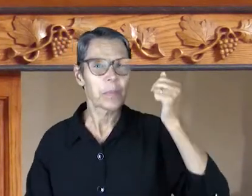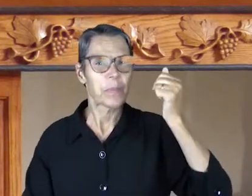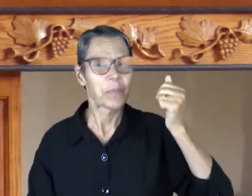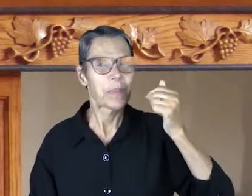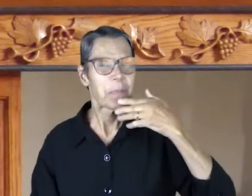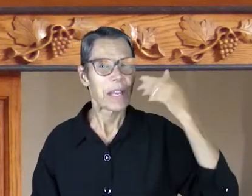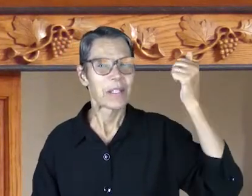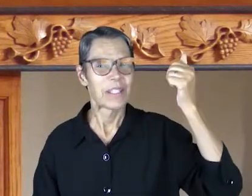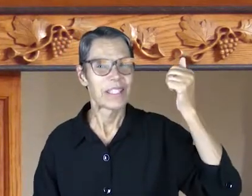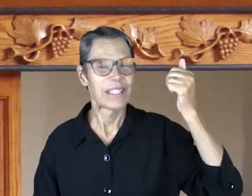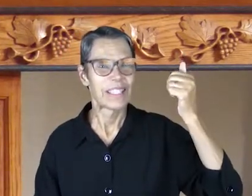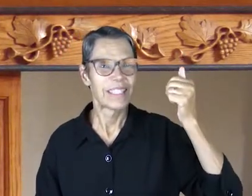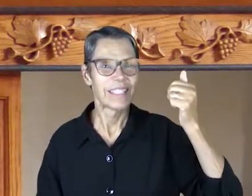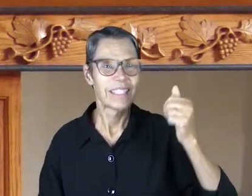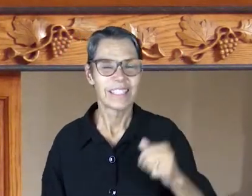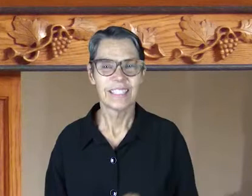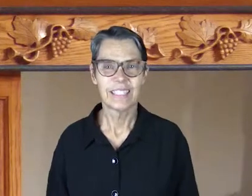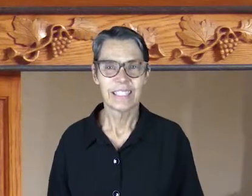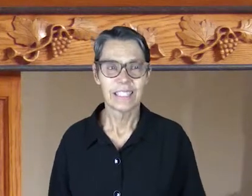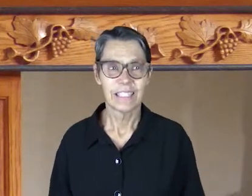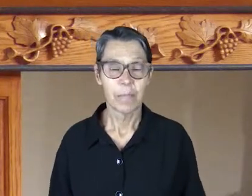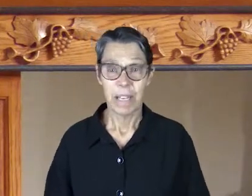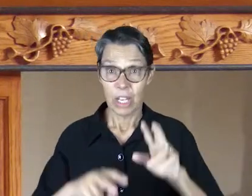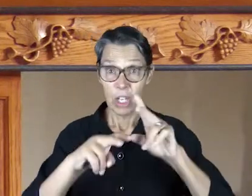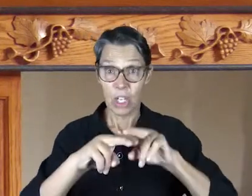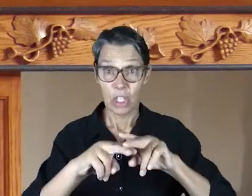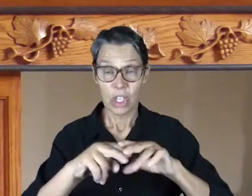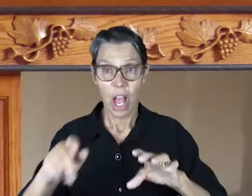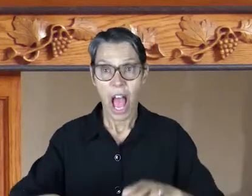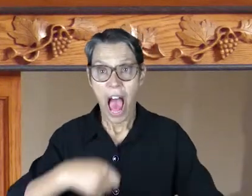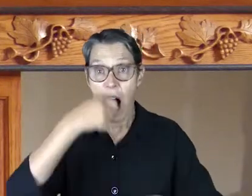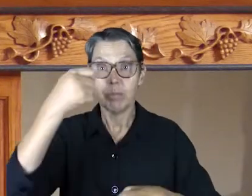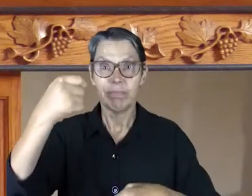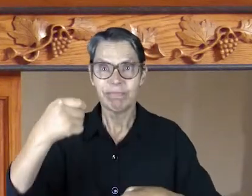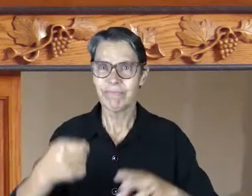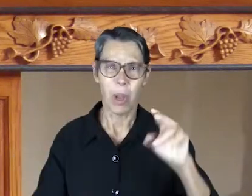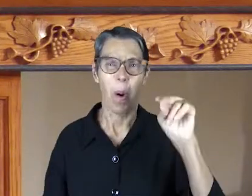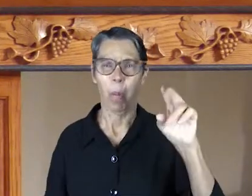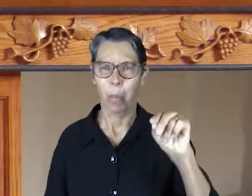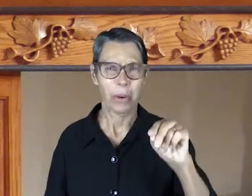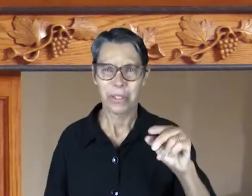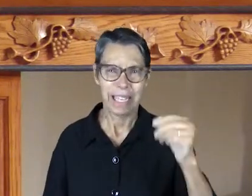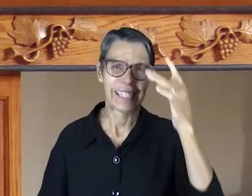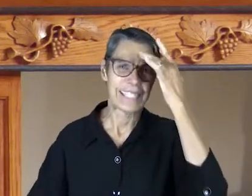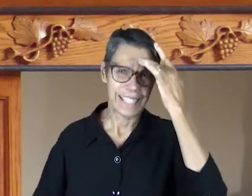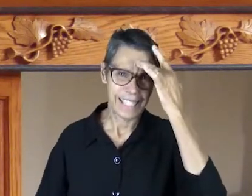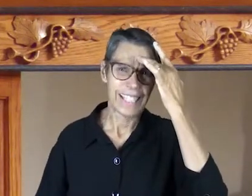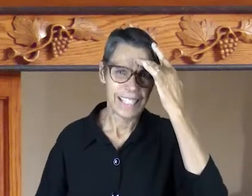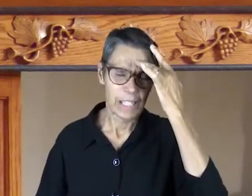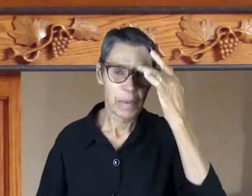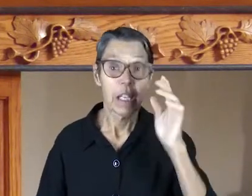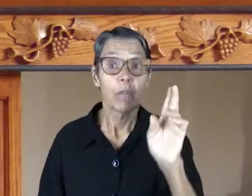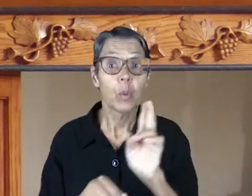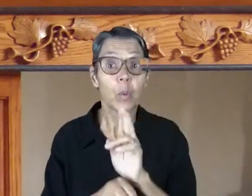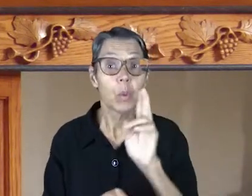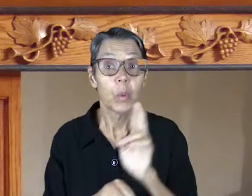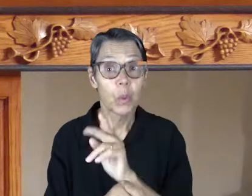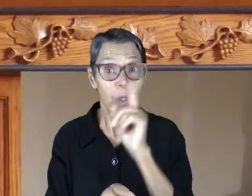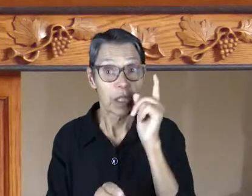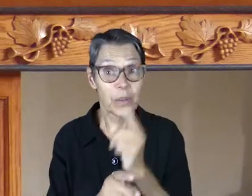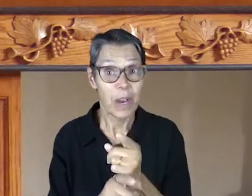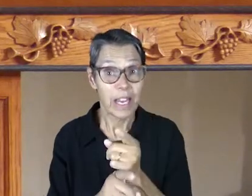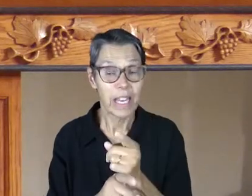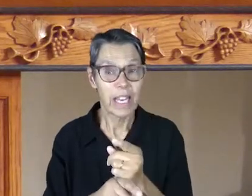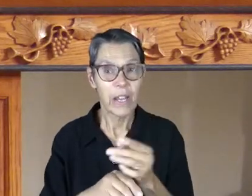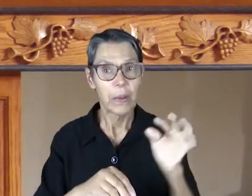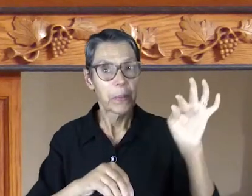the taste of the food. It's not an end in and of itself. You can get sick if you eat salt, but if you